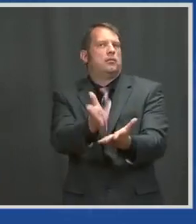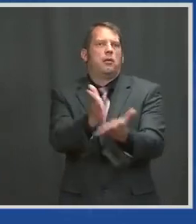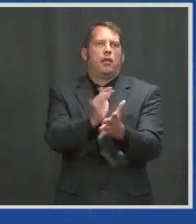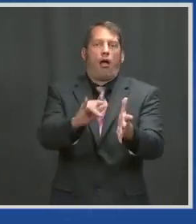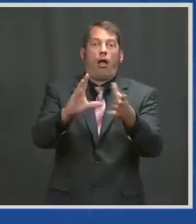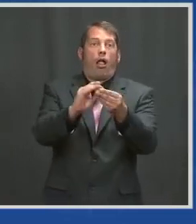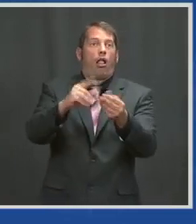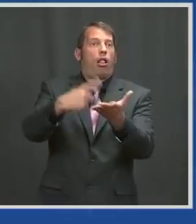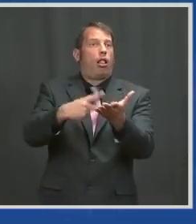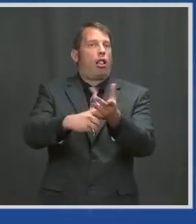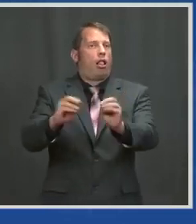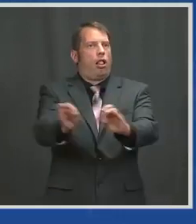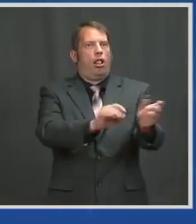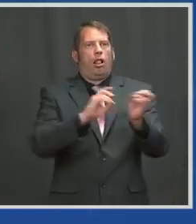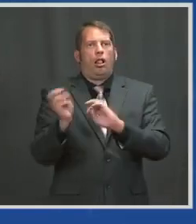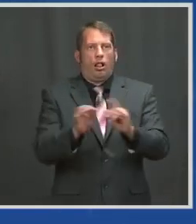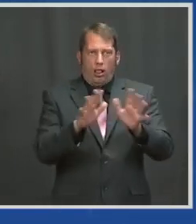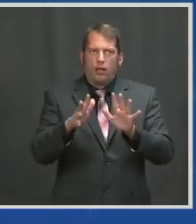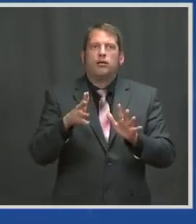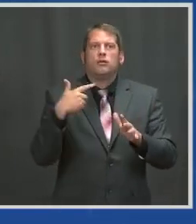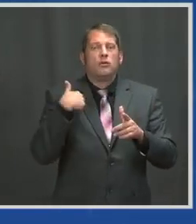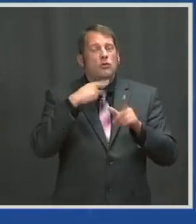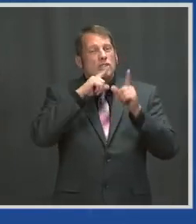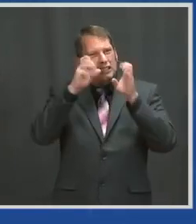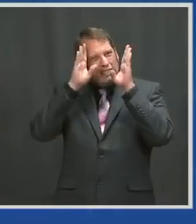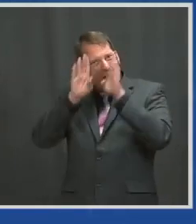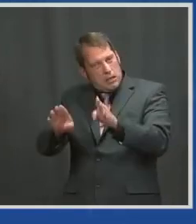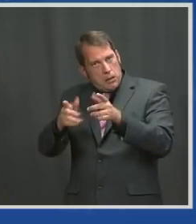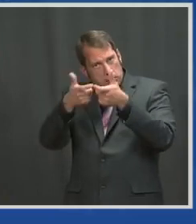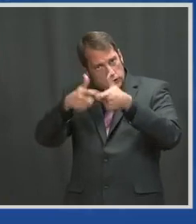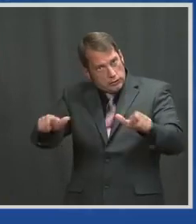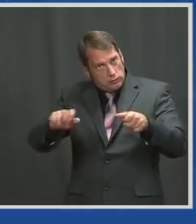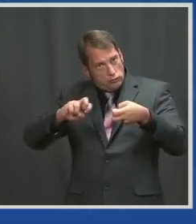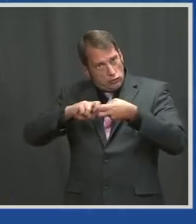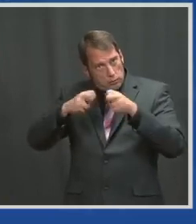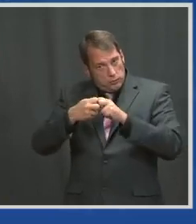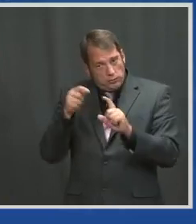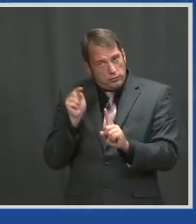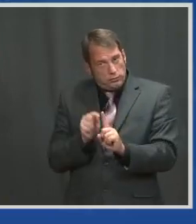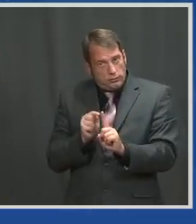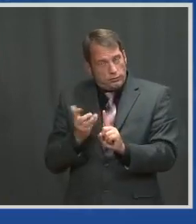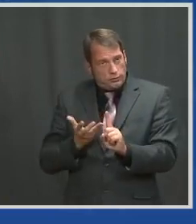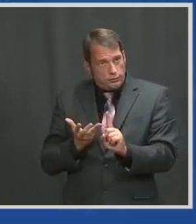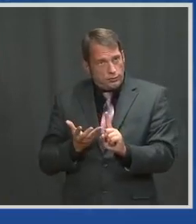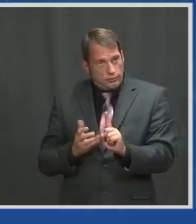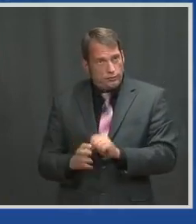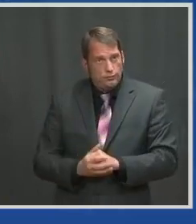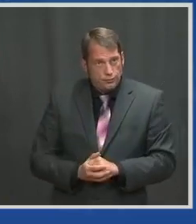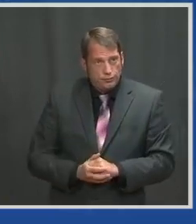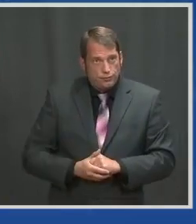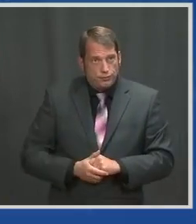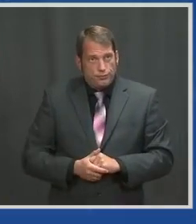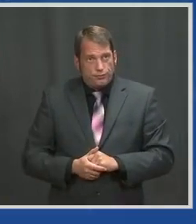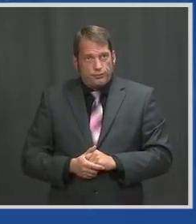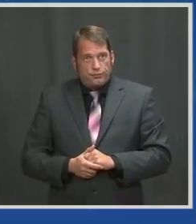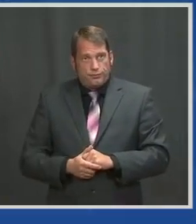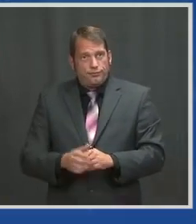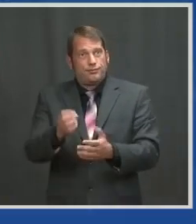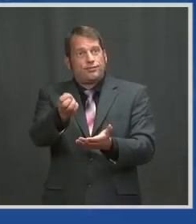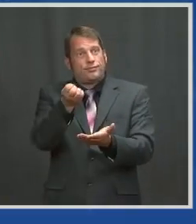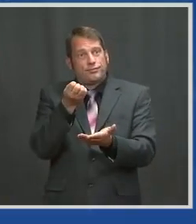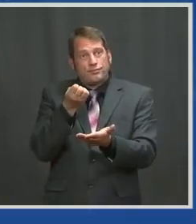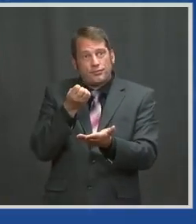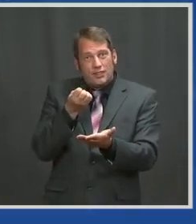problem, notwithstanding the commentary you might have heard this morning. It is that our economy still has